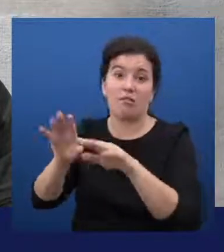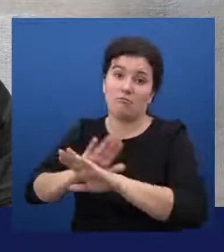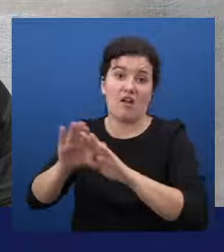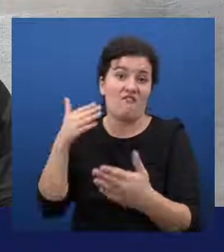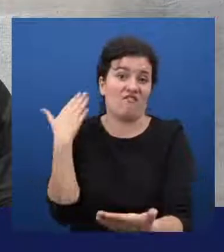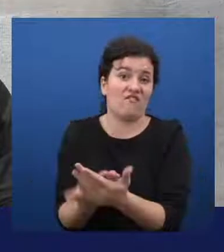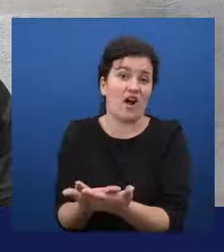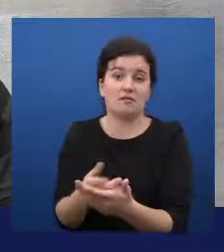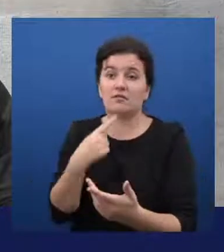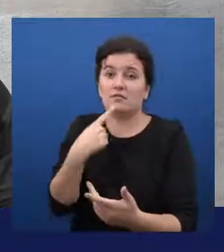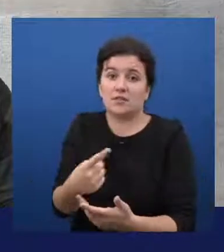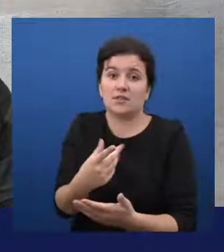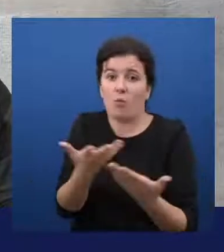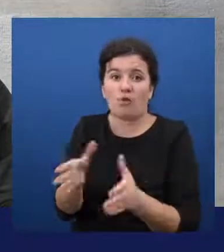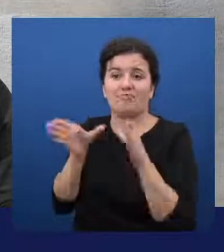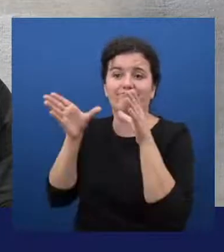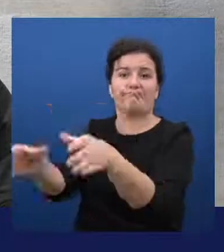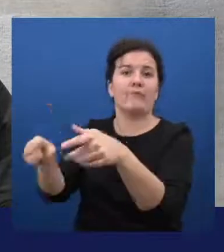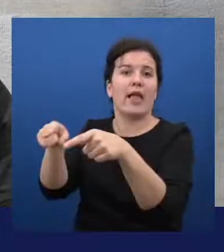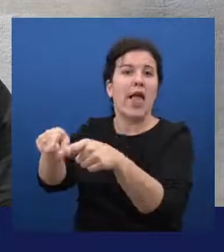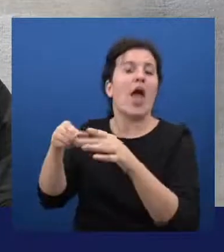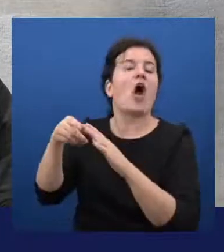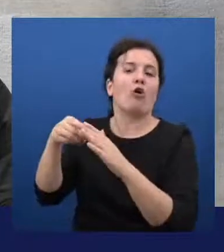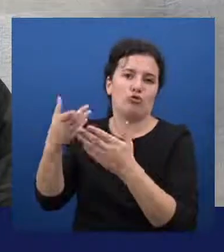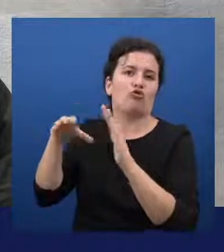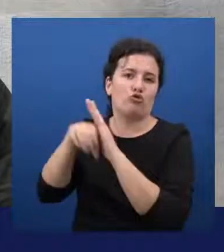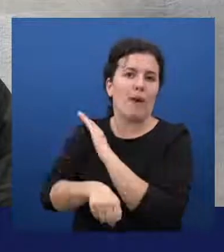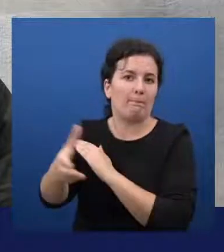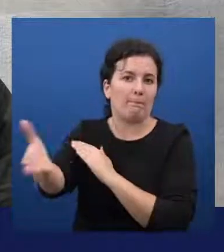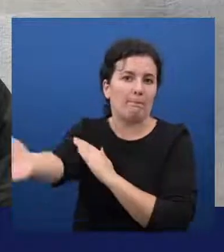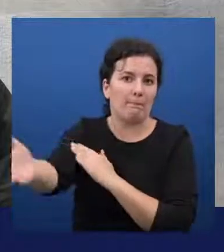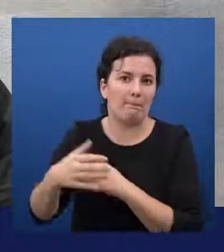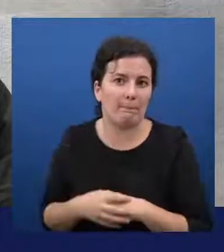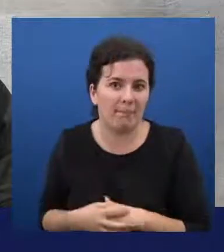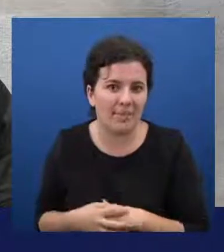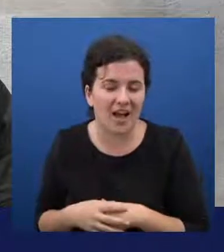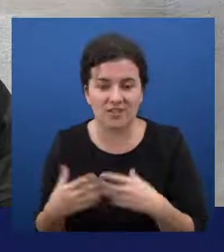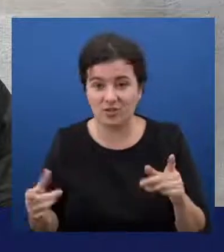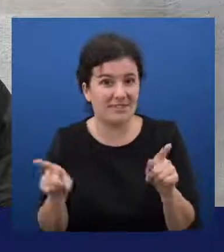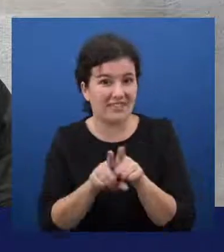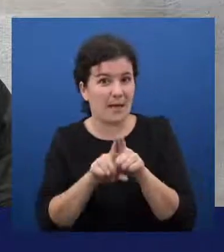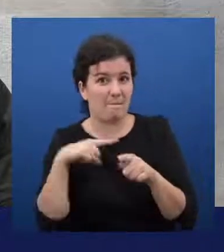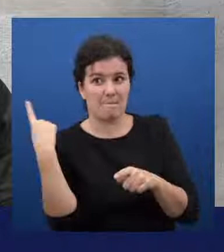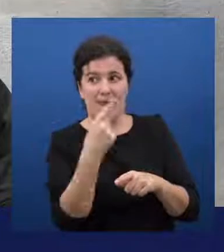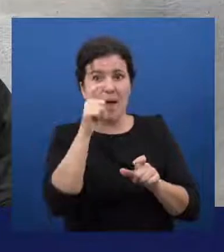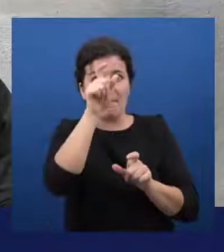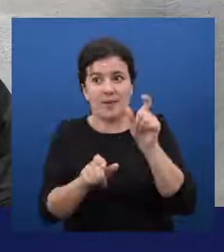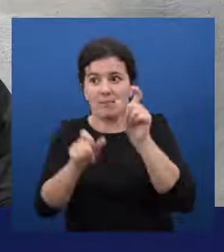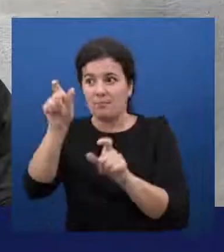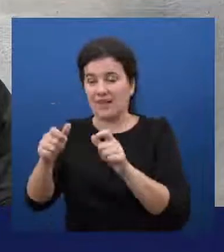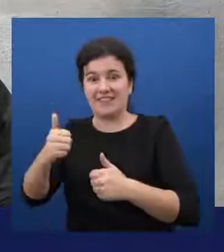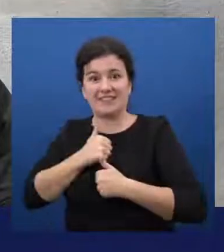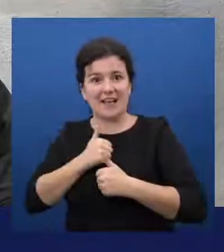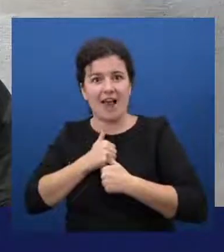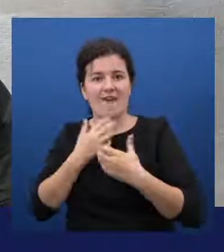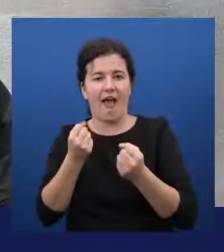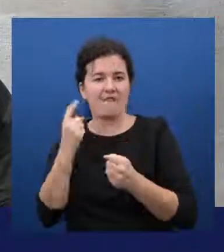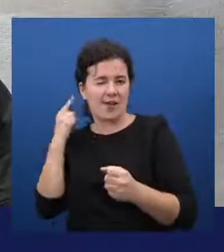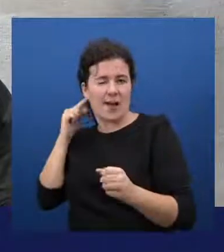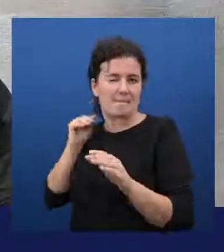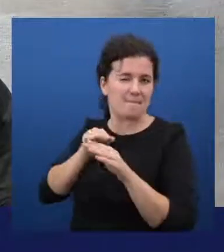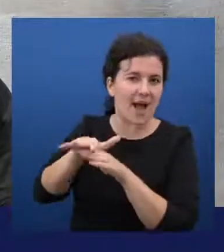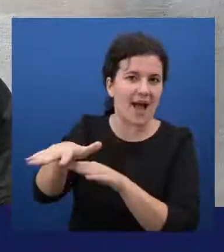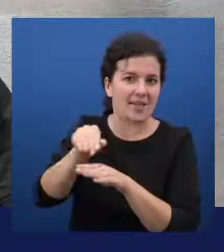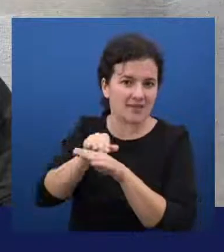the bias out of yourself? And well, I think that's also a challenge in itself. The data